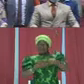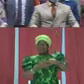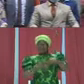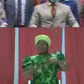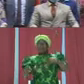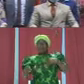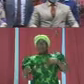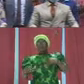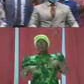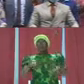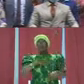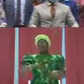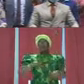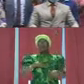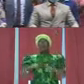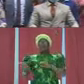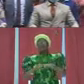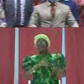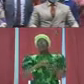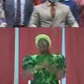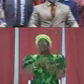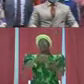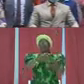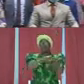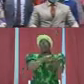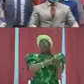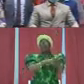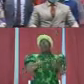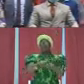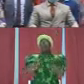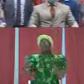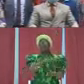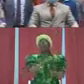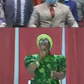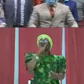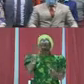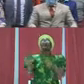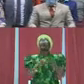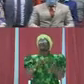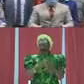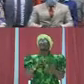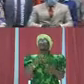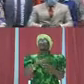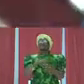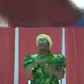This do ye as oft as ye drink it in remembrance of me."